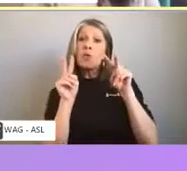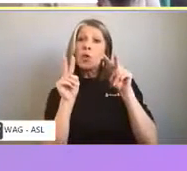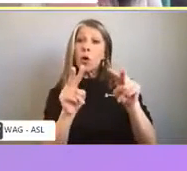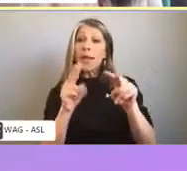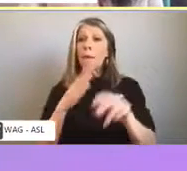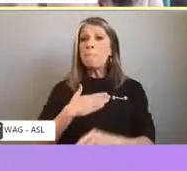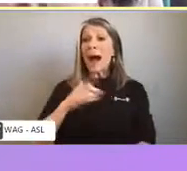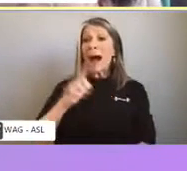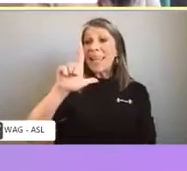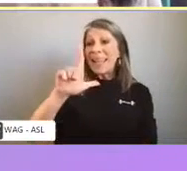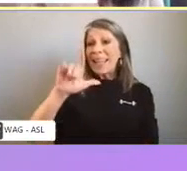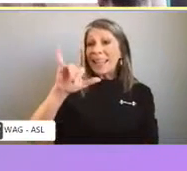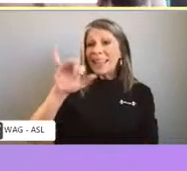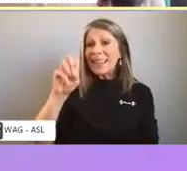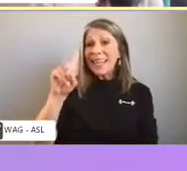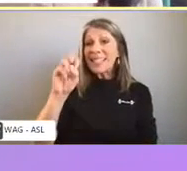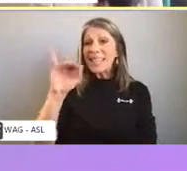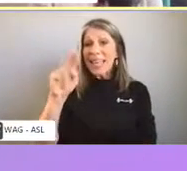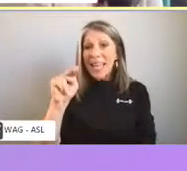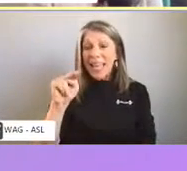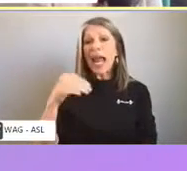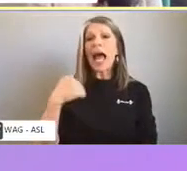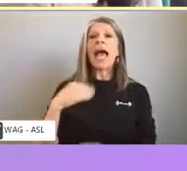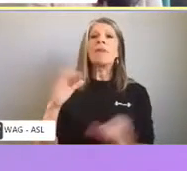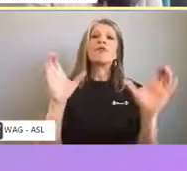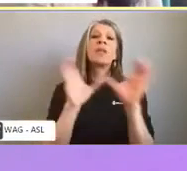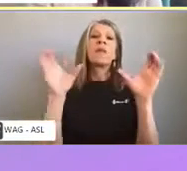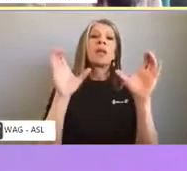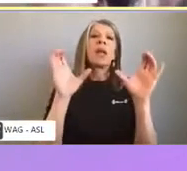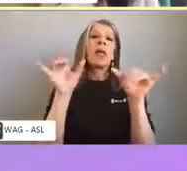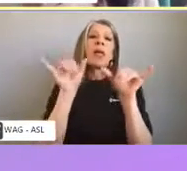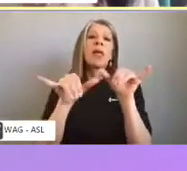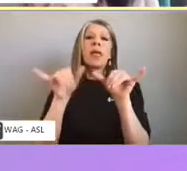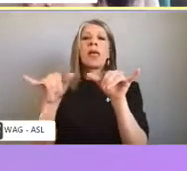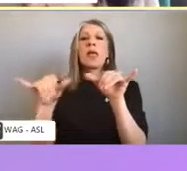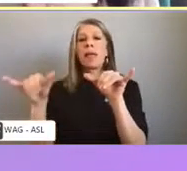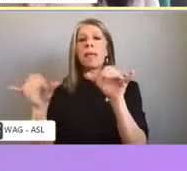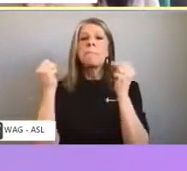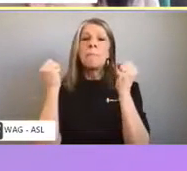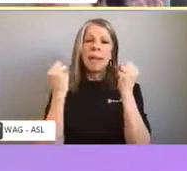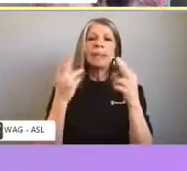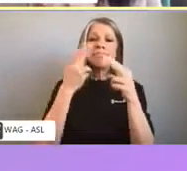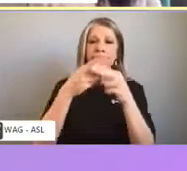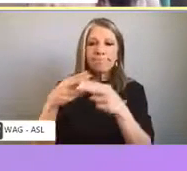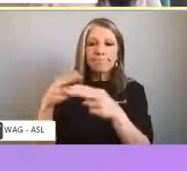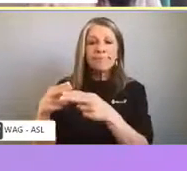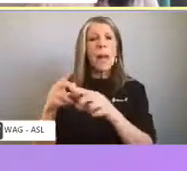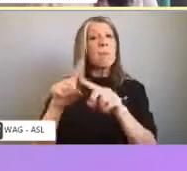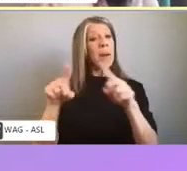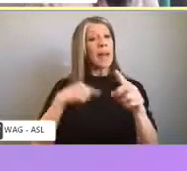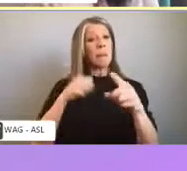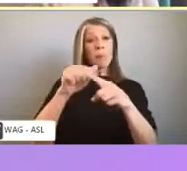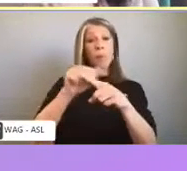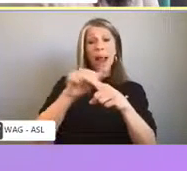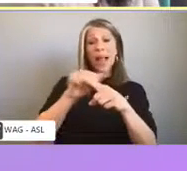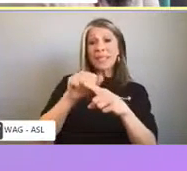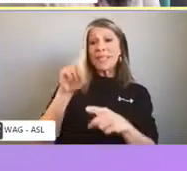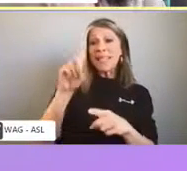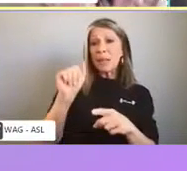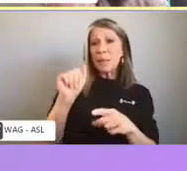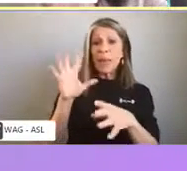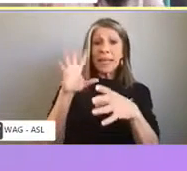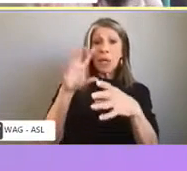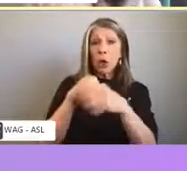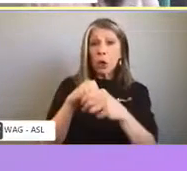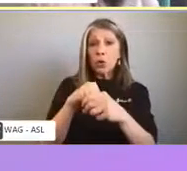I have certificates in alphabet soup after my name. But the truth is, I've been practicing disability inclusion